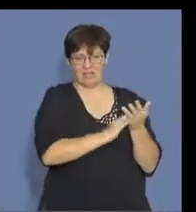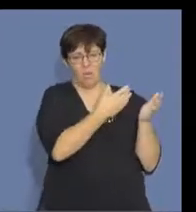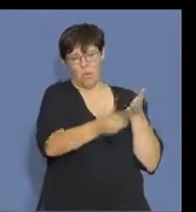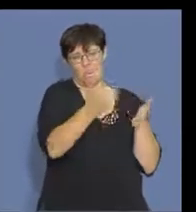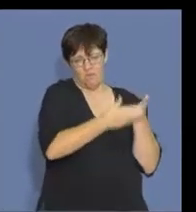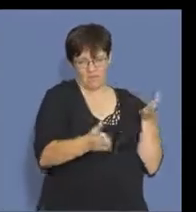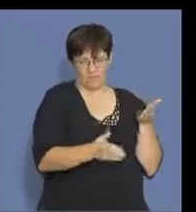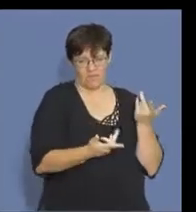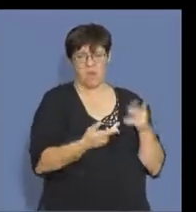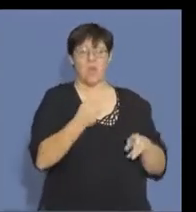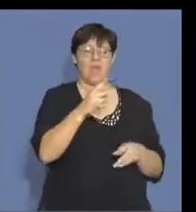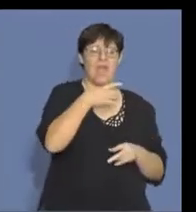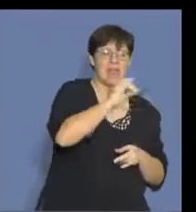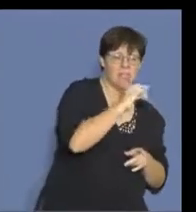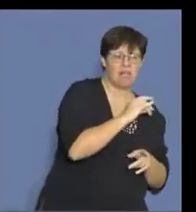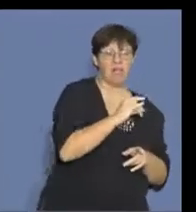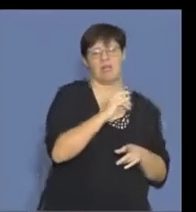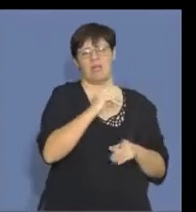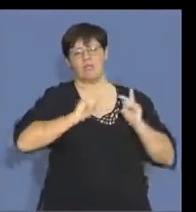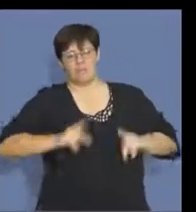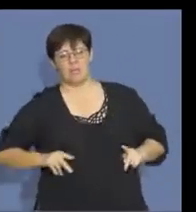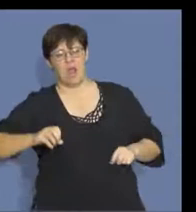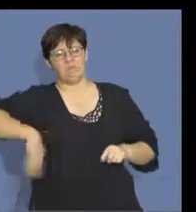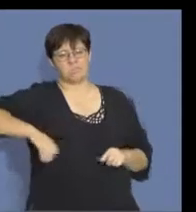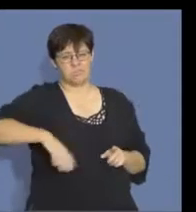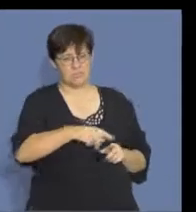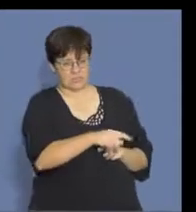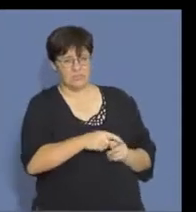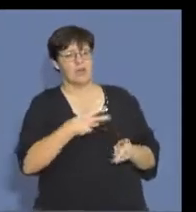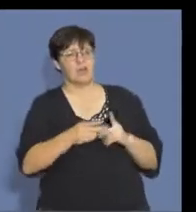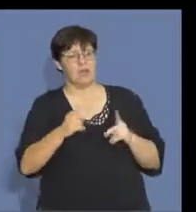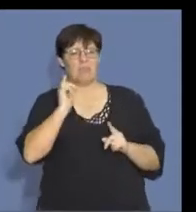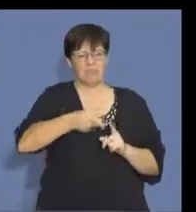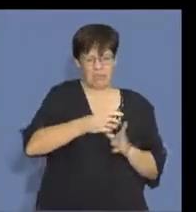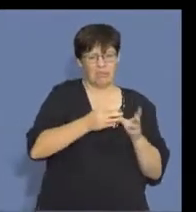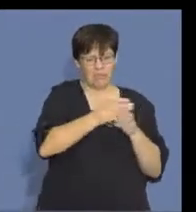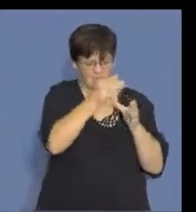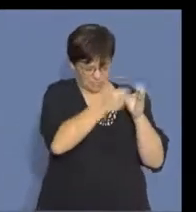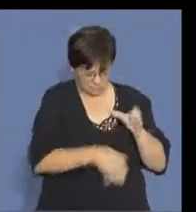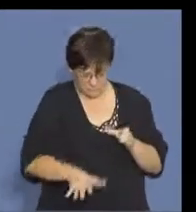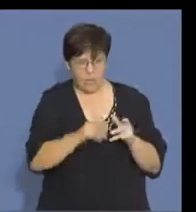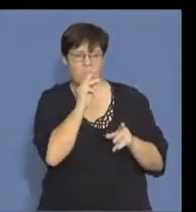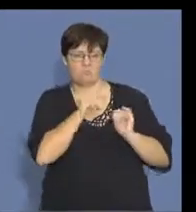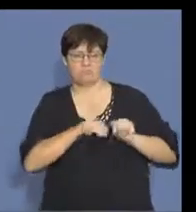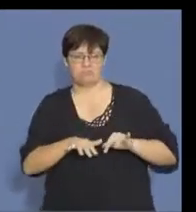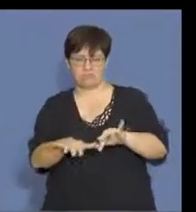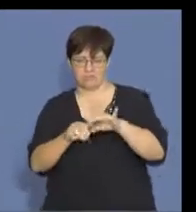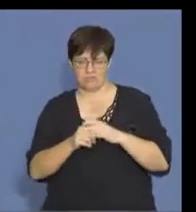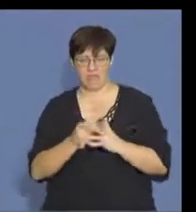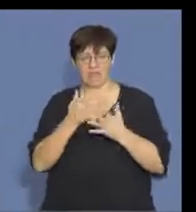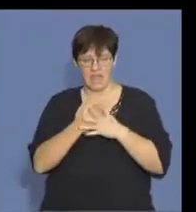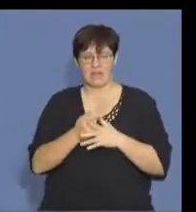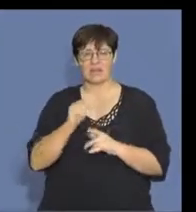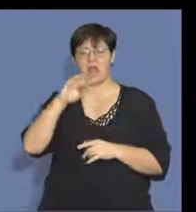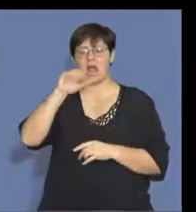be both animal or human, which ends up in water bodies. Over a period of time, this leads to a process